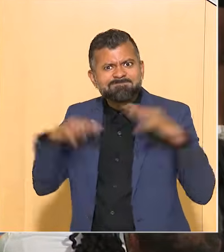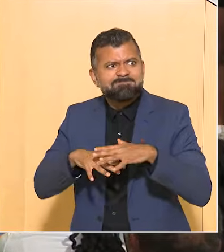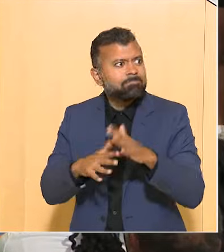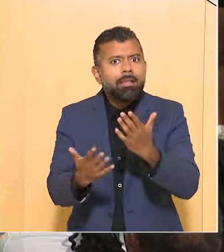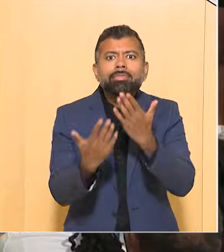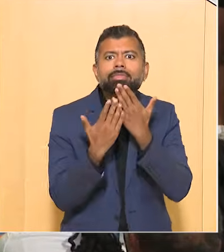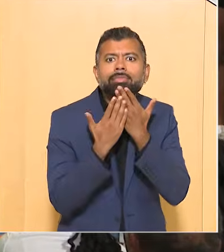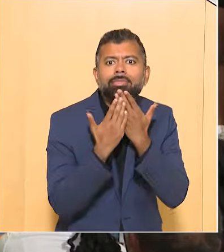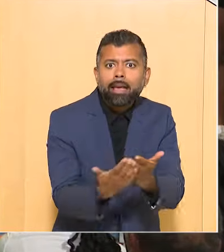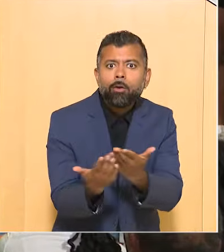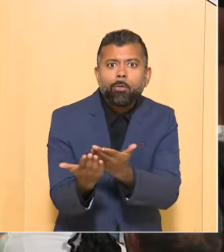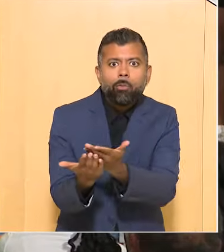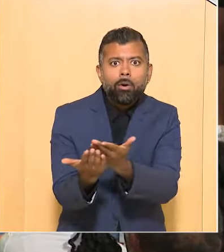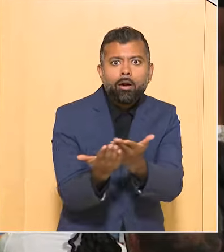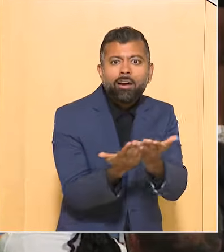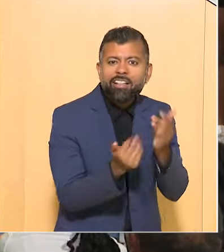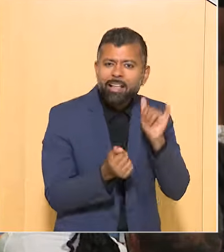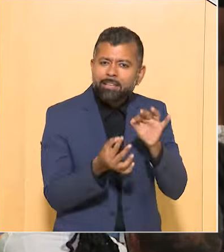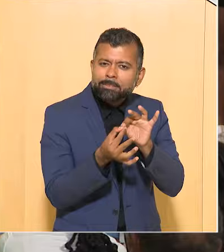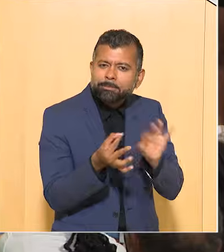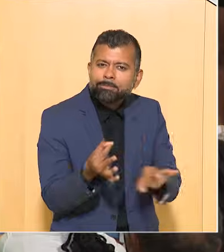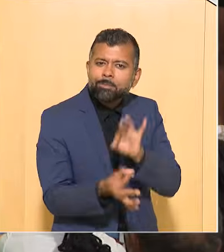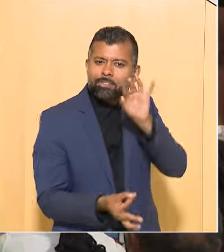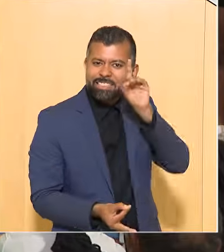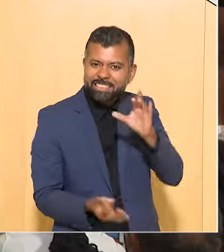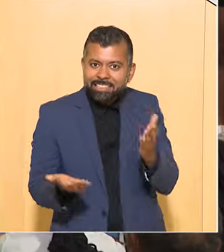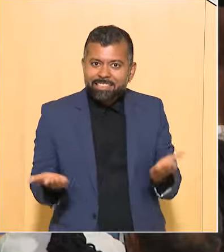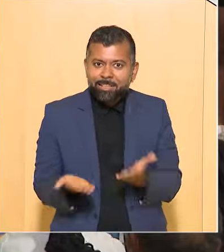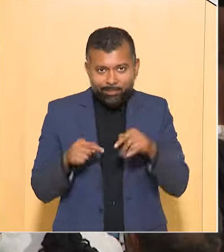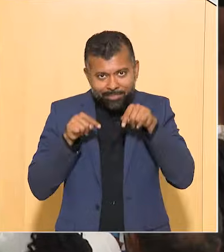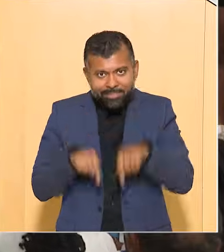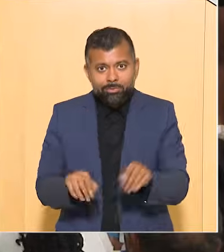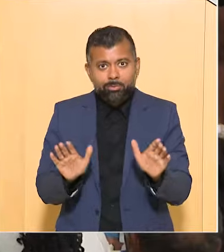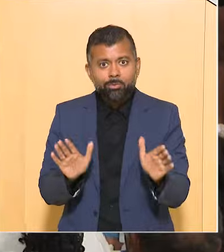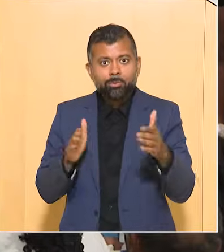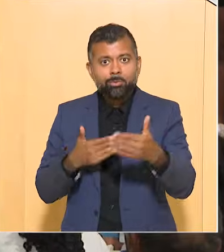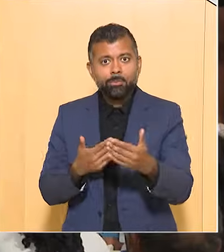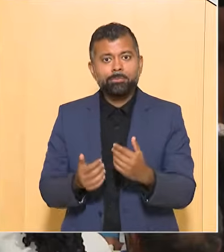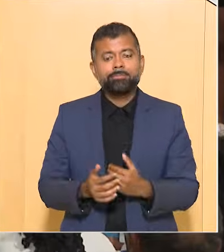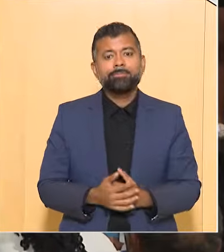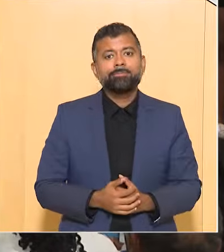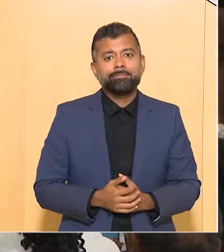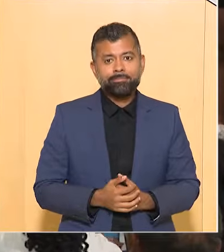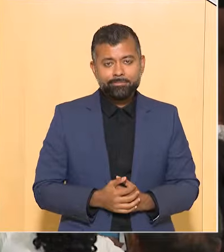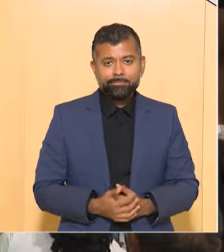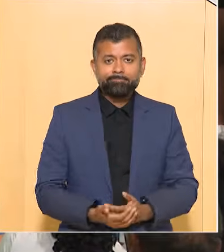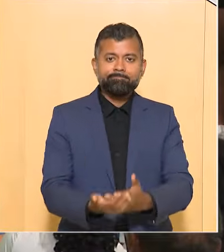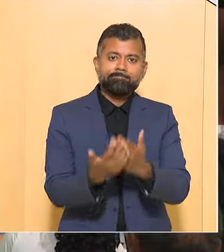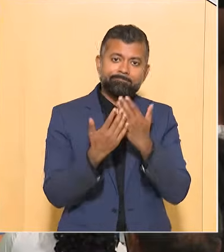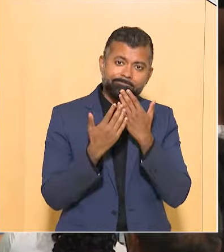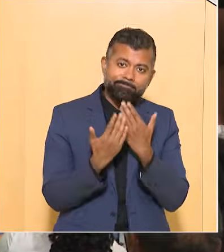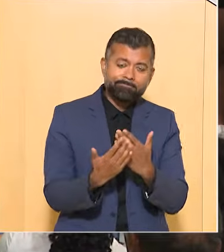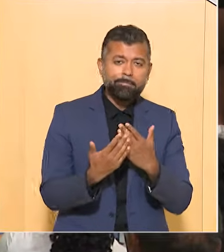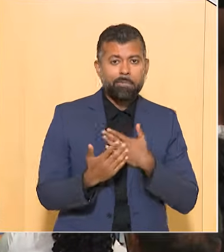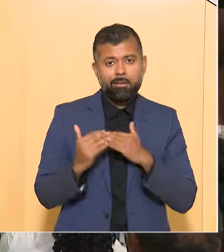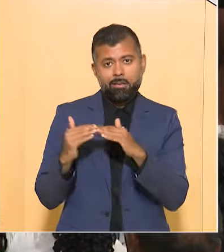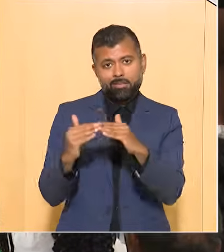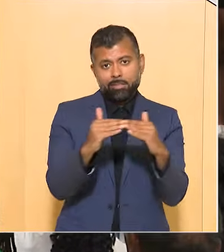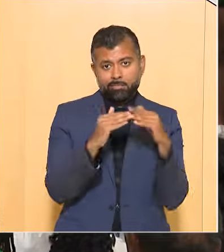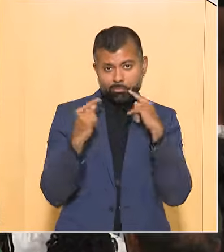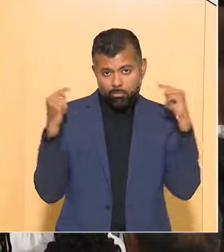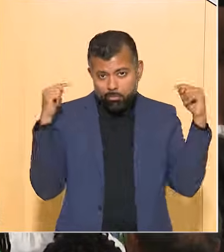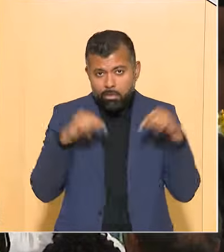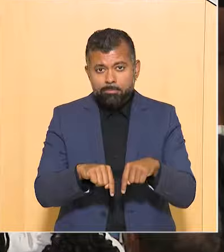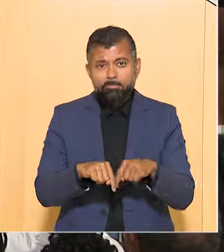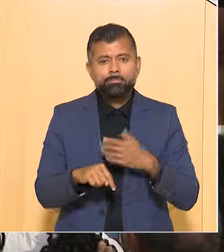a District of Columbia resident and a champion of the District of Columbia. So I want to thank all my colleagues for coming out today. Please give